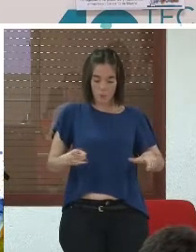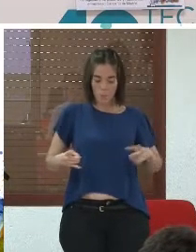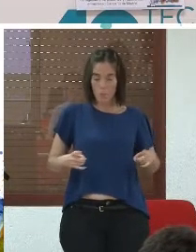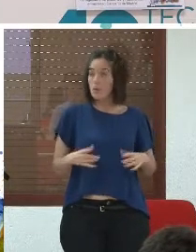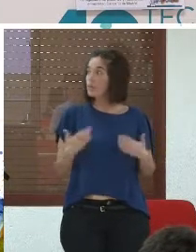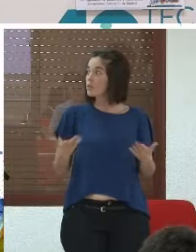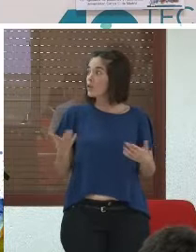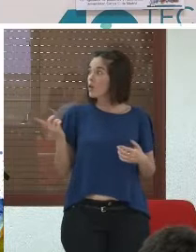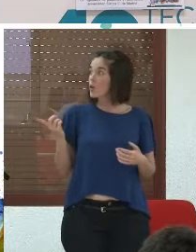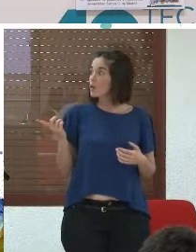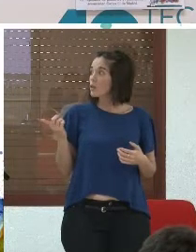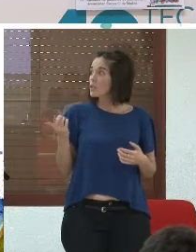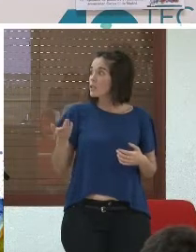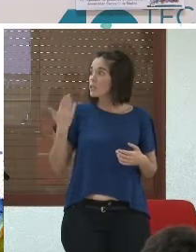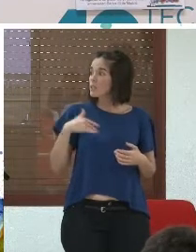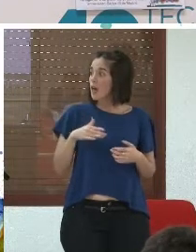the platform.